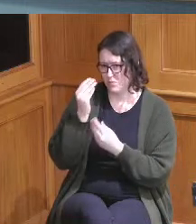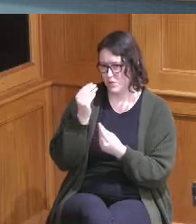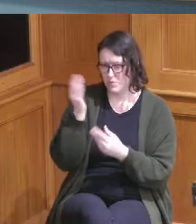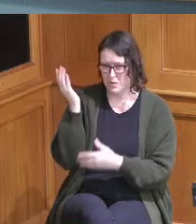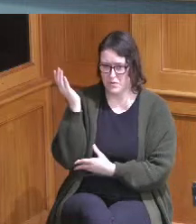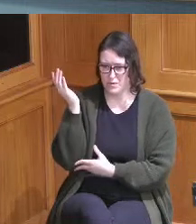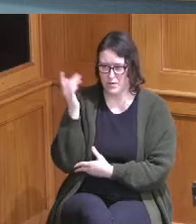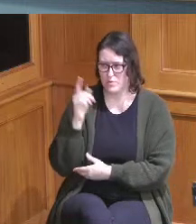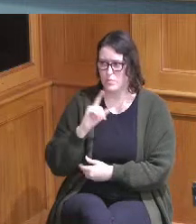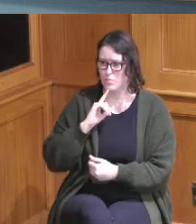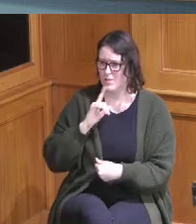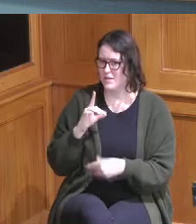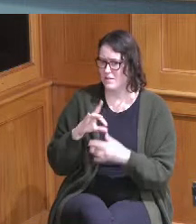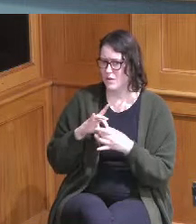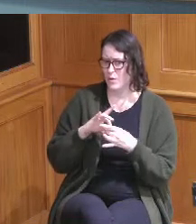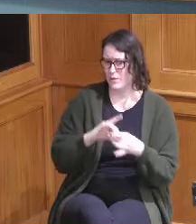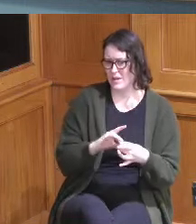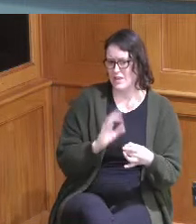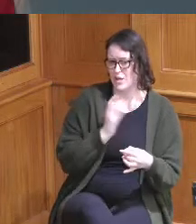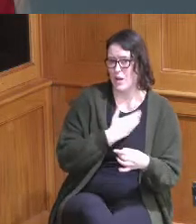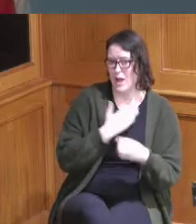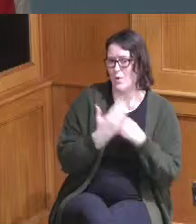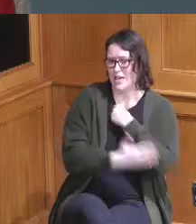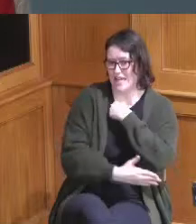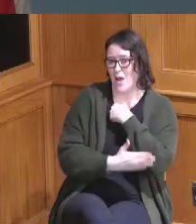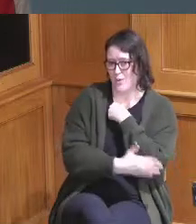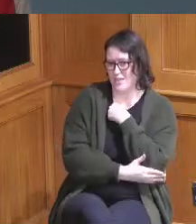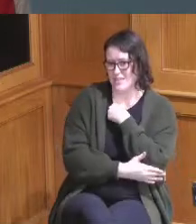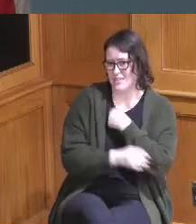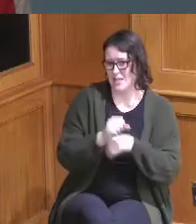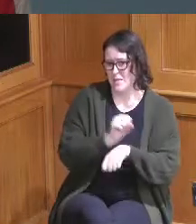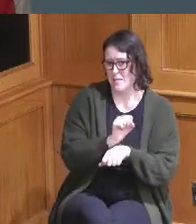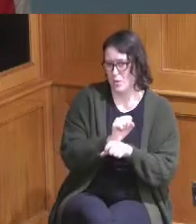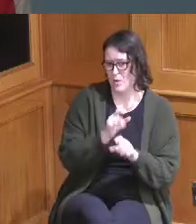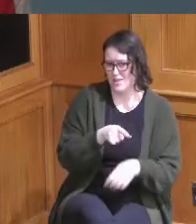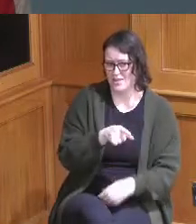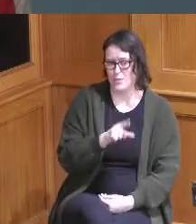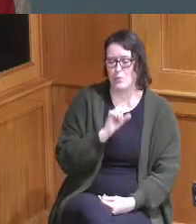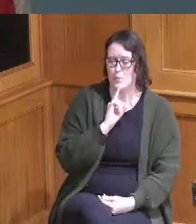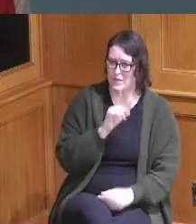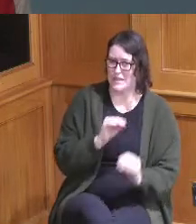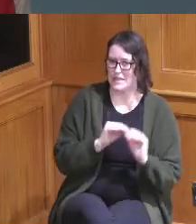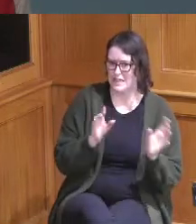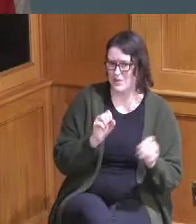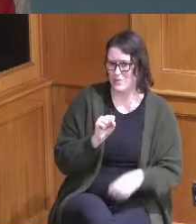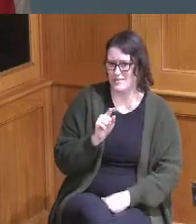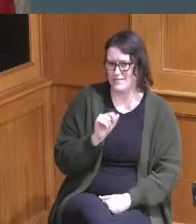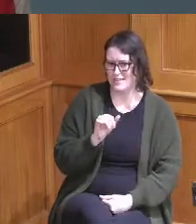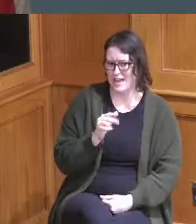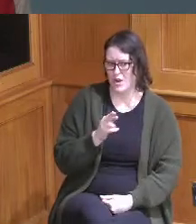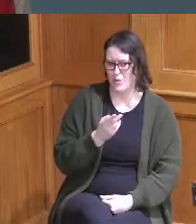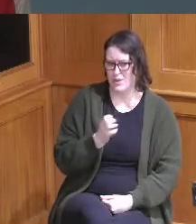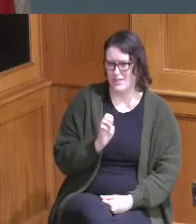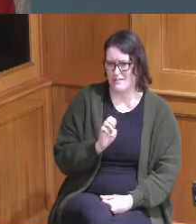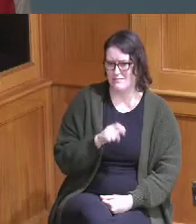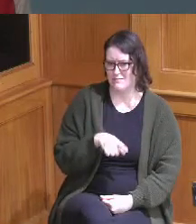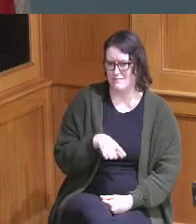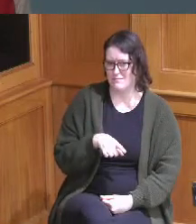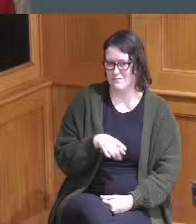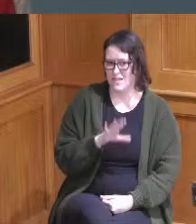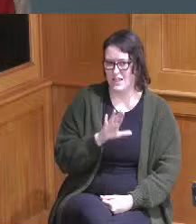definitely related to our county employees, and they were very clear that it was styrene. So it was only about